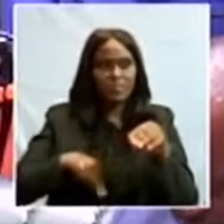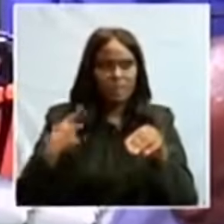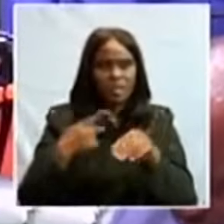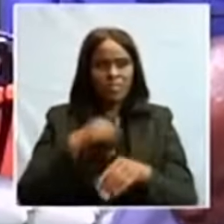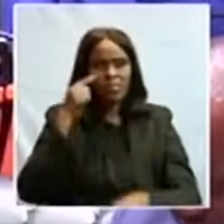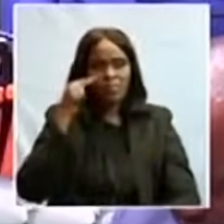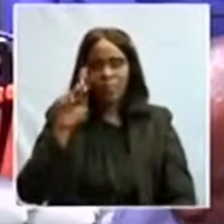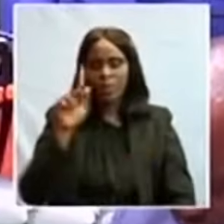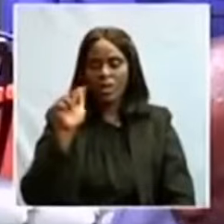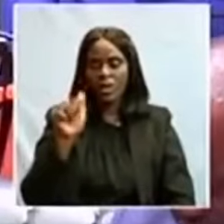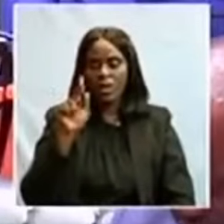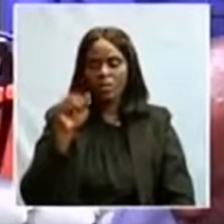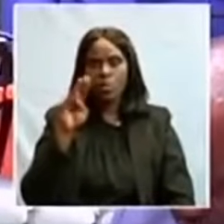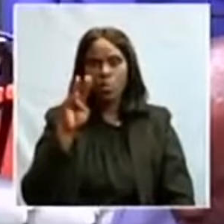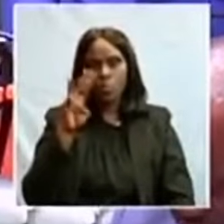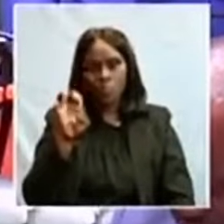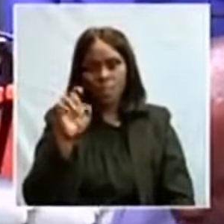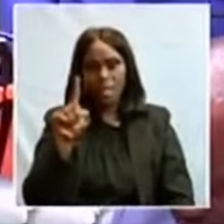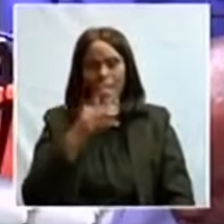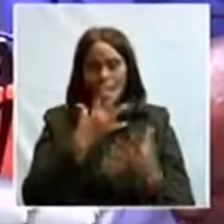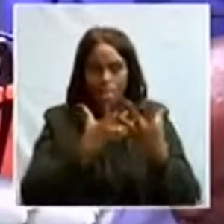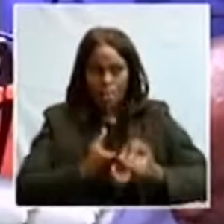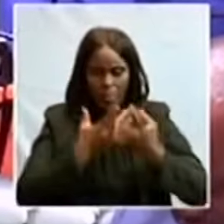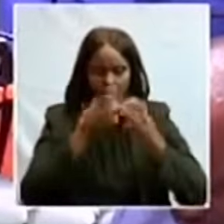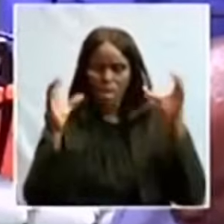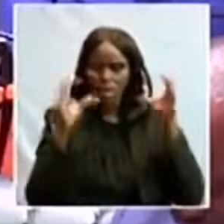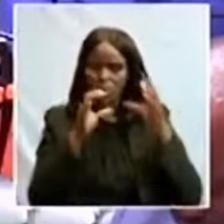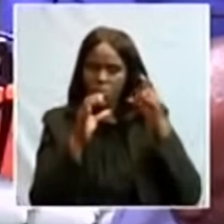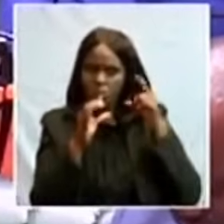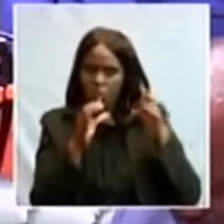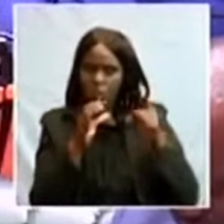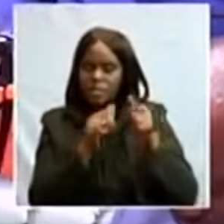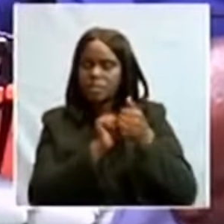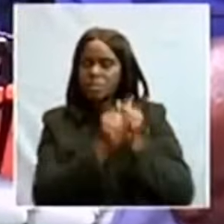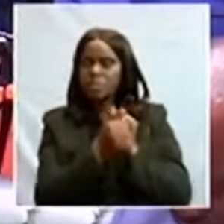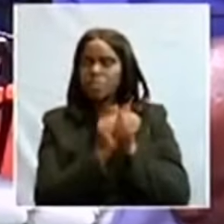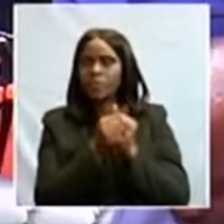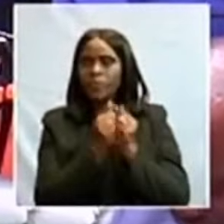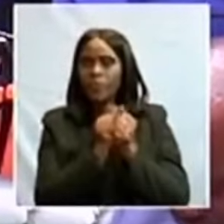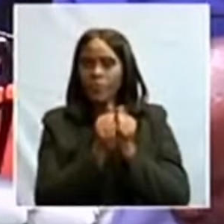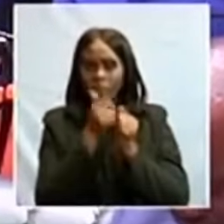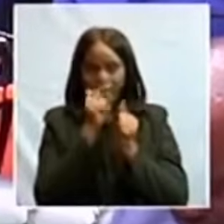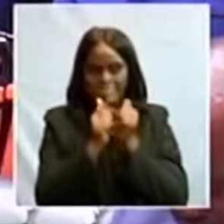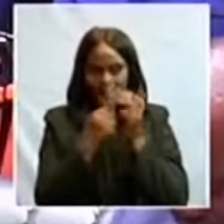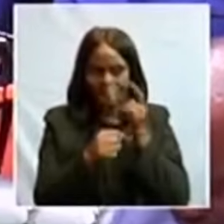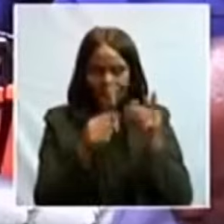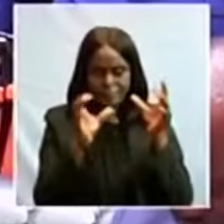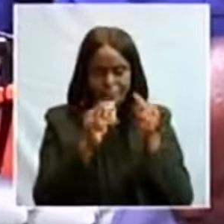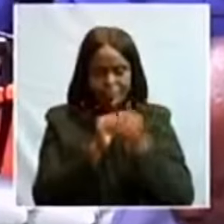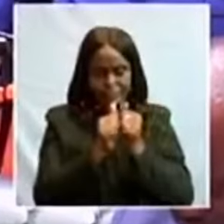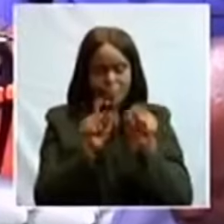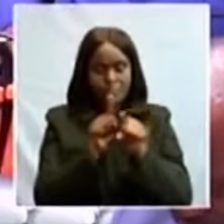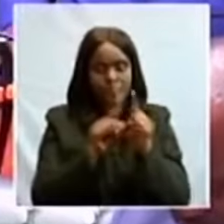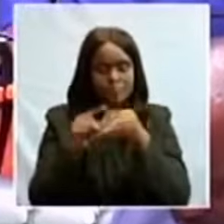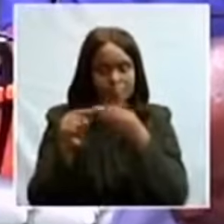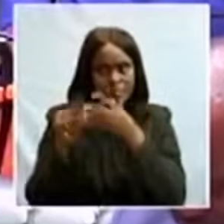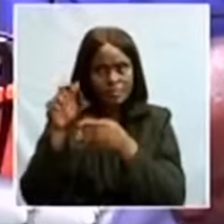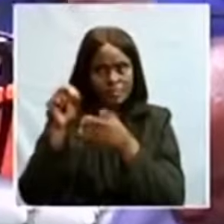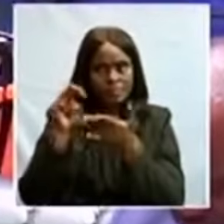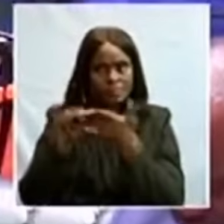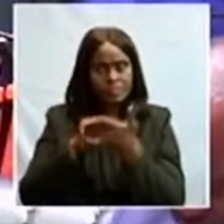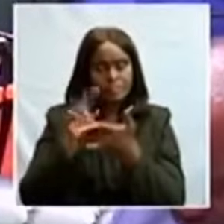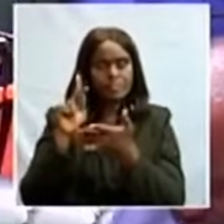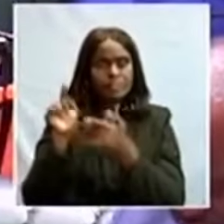Kaumbwe. I've raised concerns over the community sport. Because community sport has been given 30 million